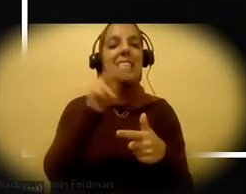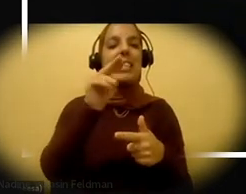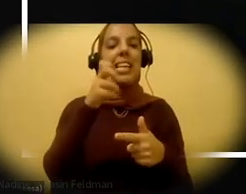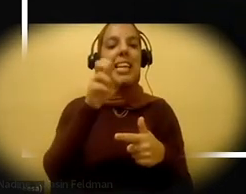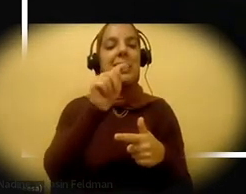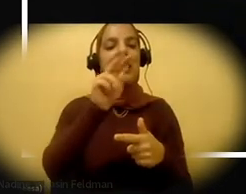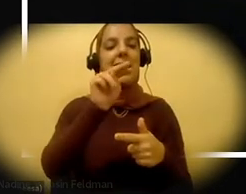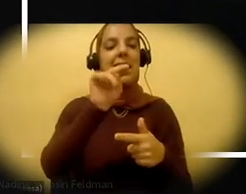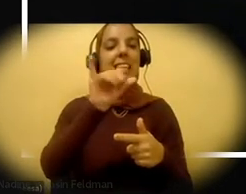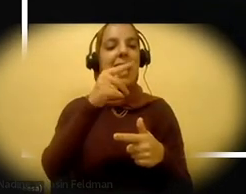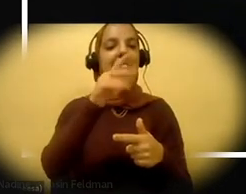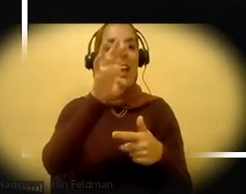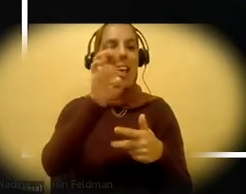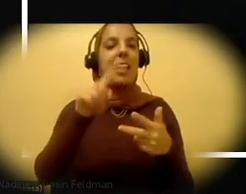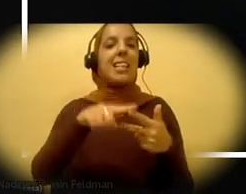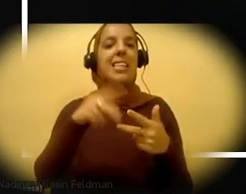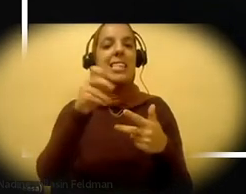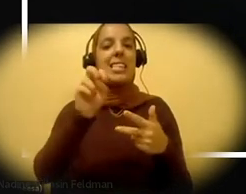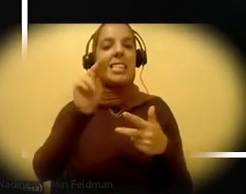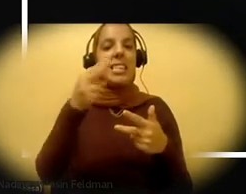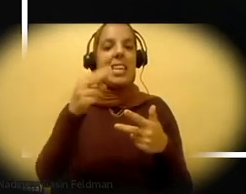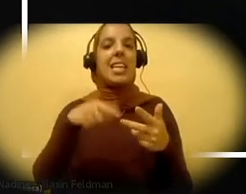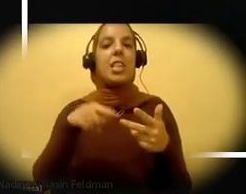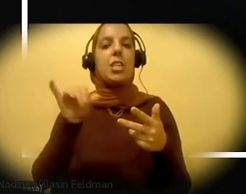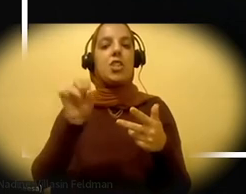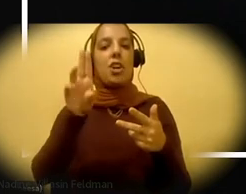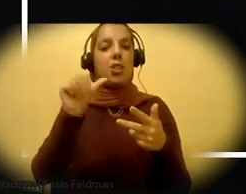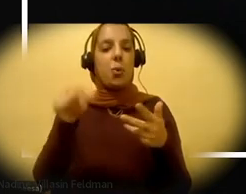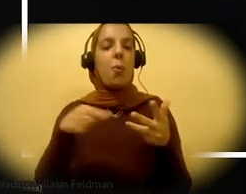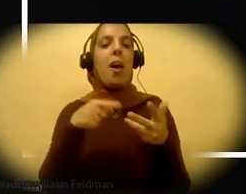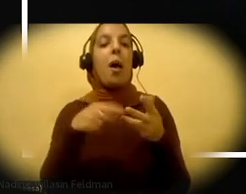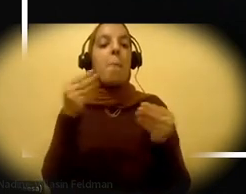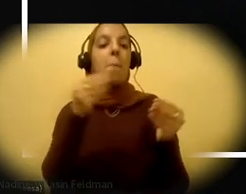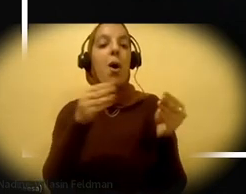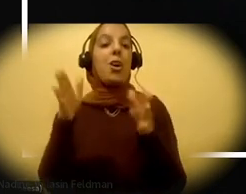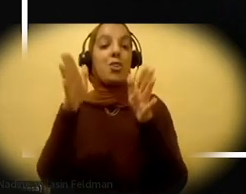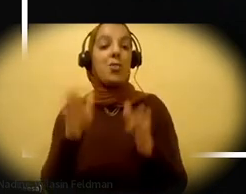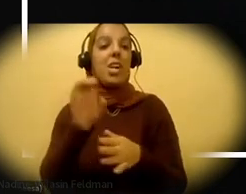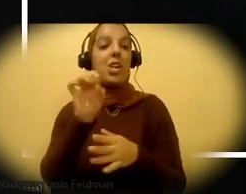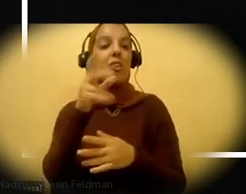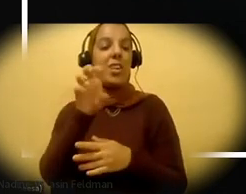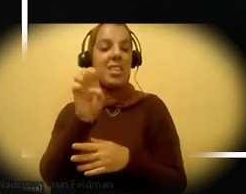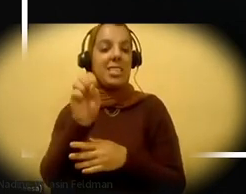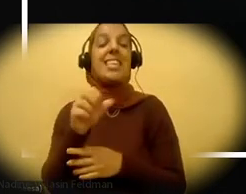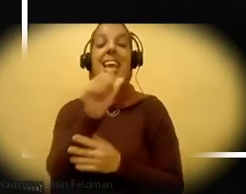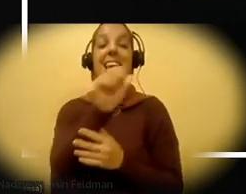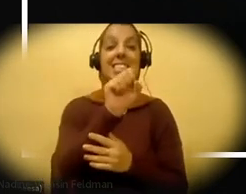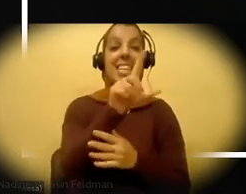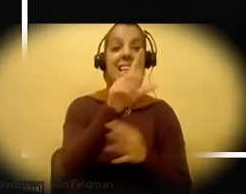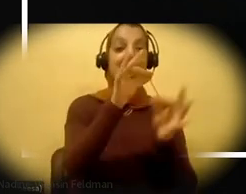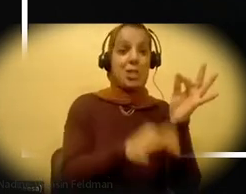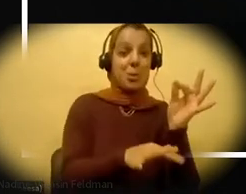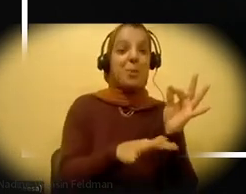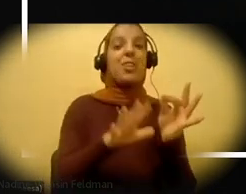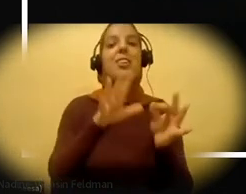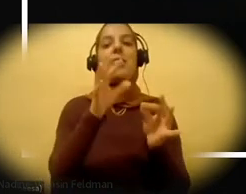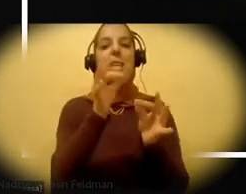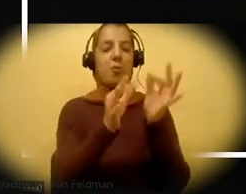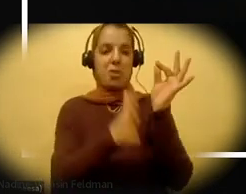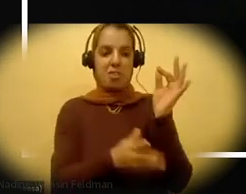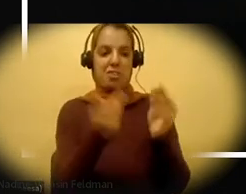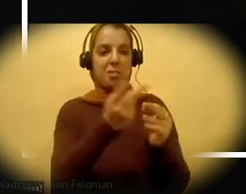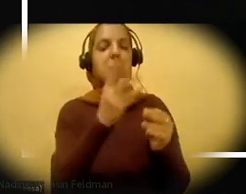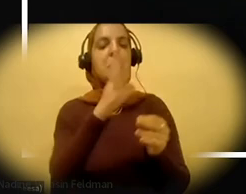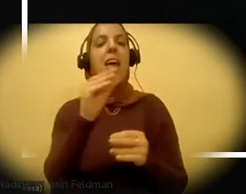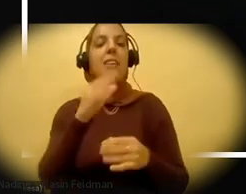Keith, Joshua, of course, our moderator, Chris, our ASL interpreters and our live captioner,